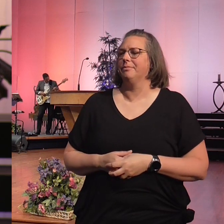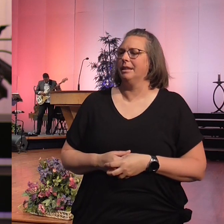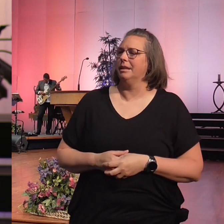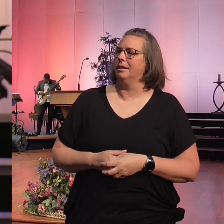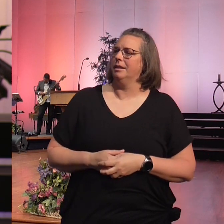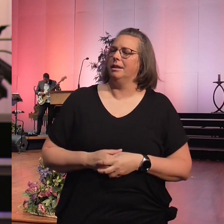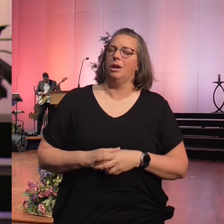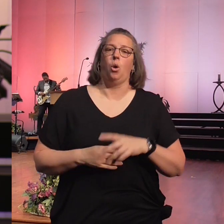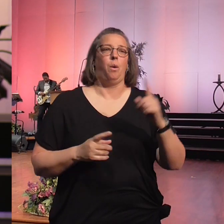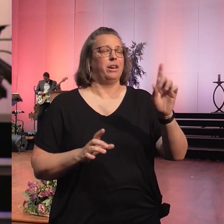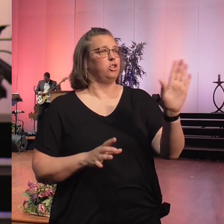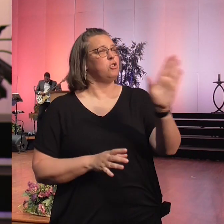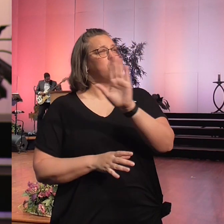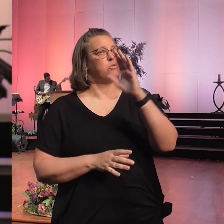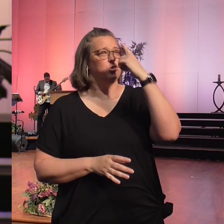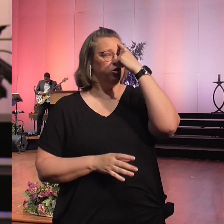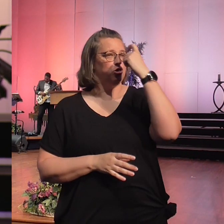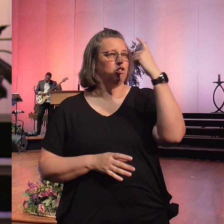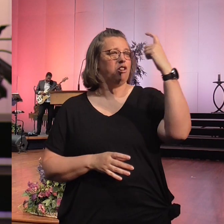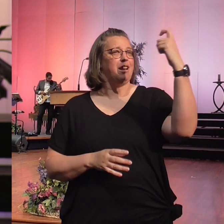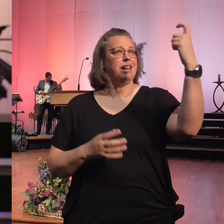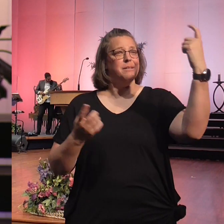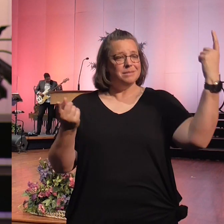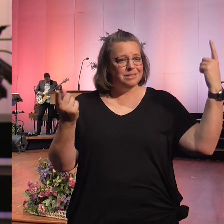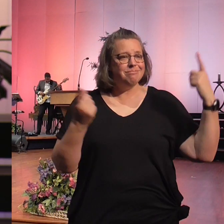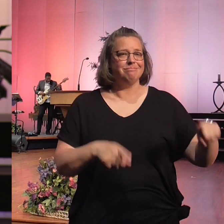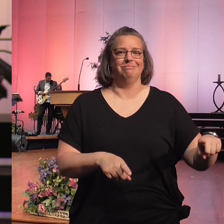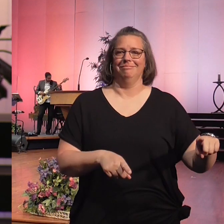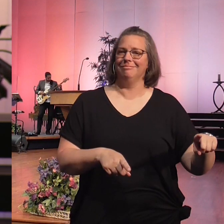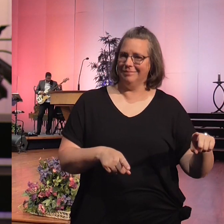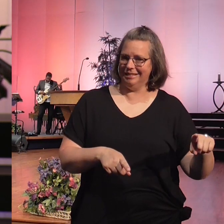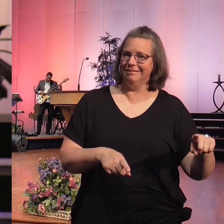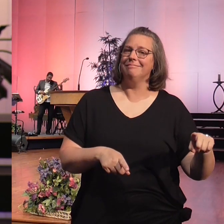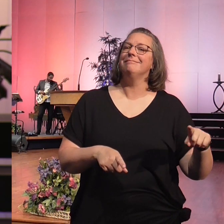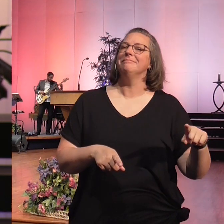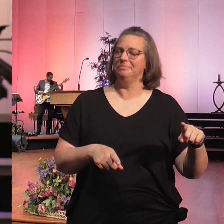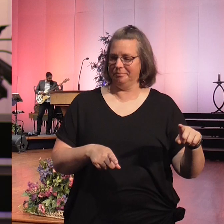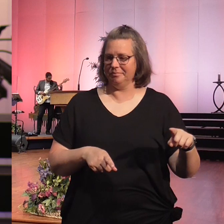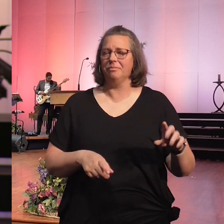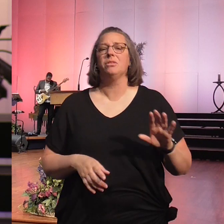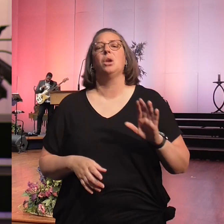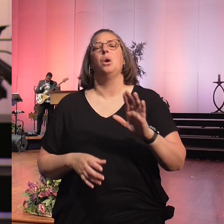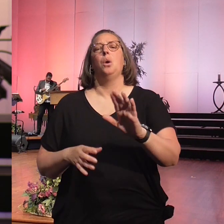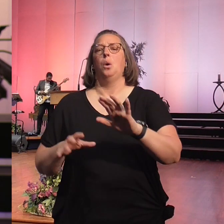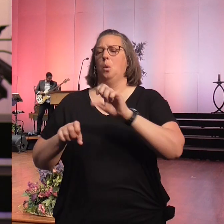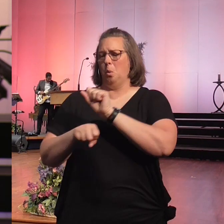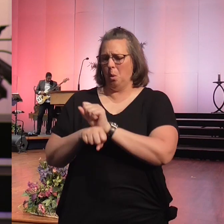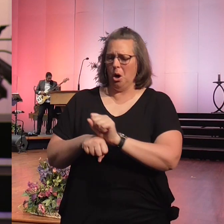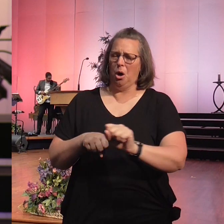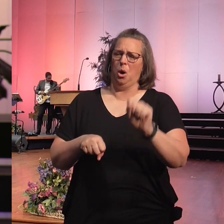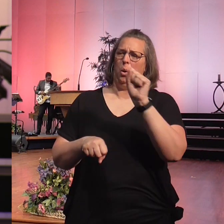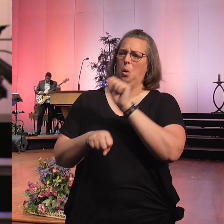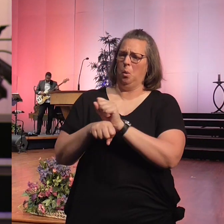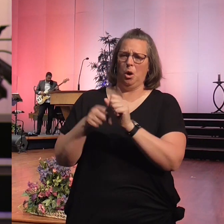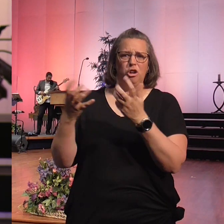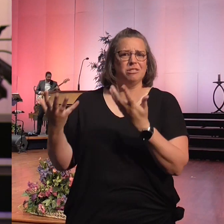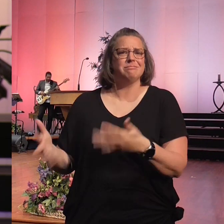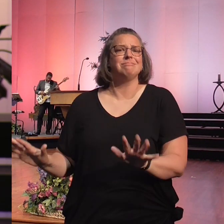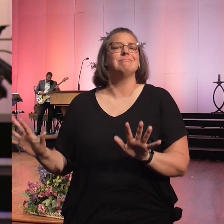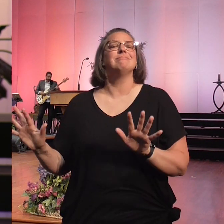When the dreams you're dreaming come to you, when the work you put in